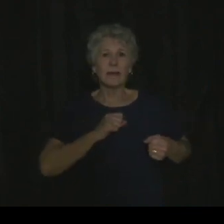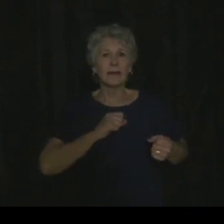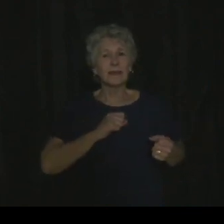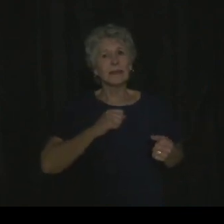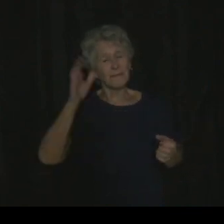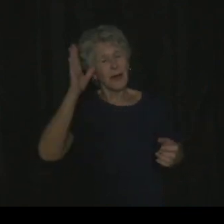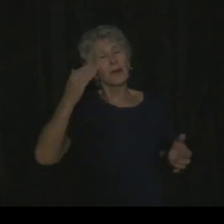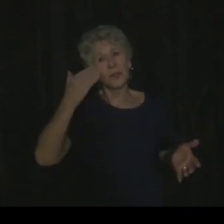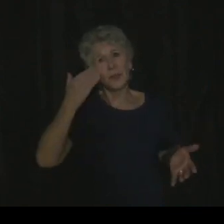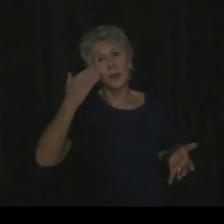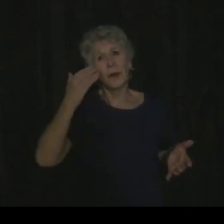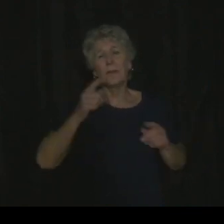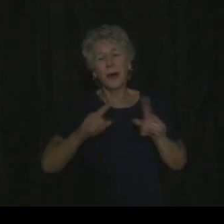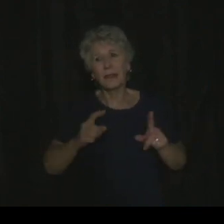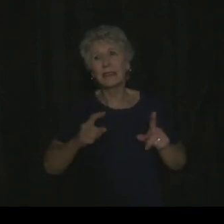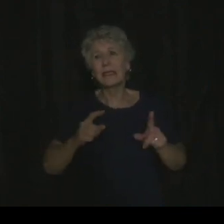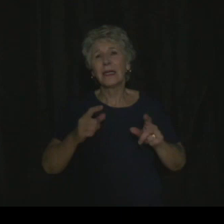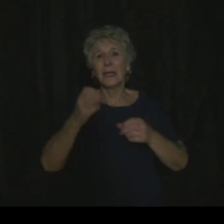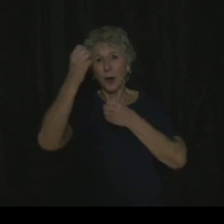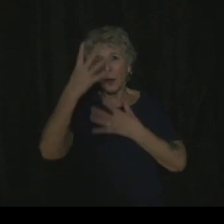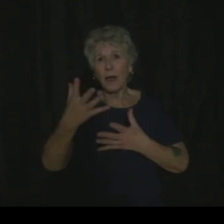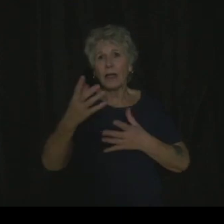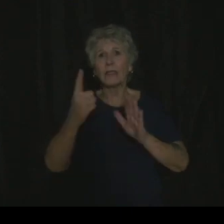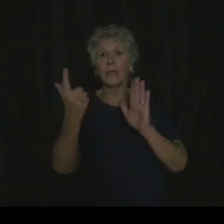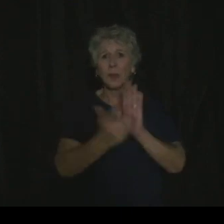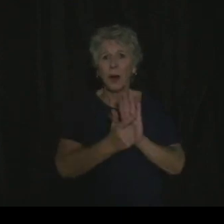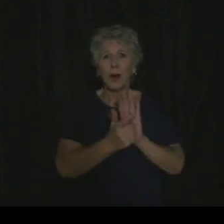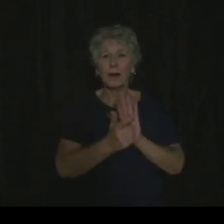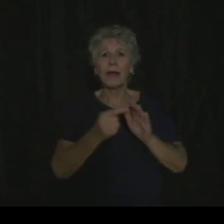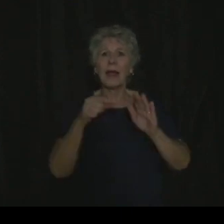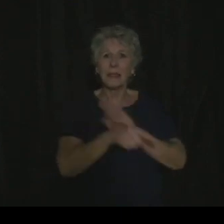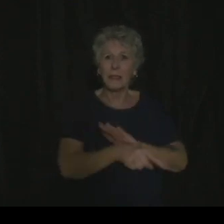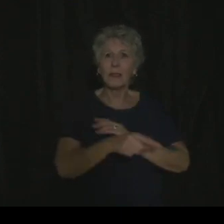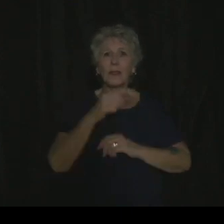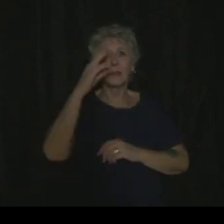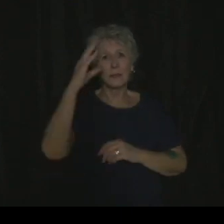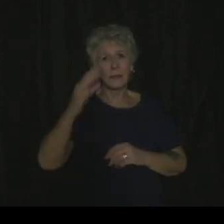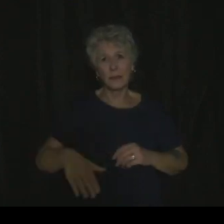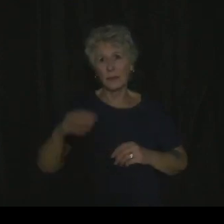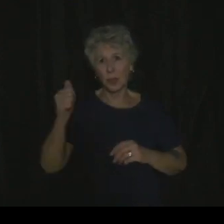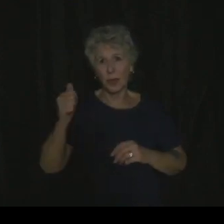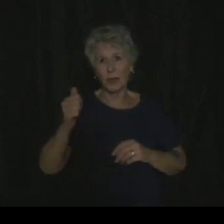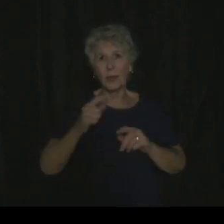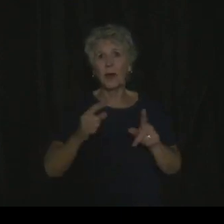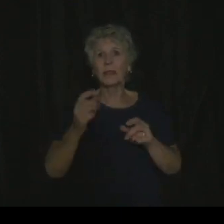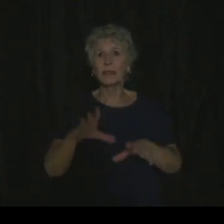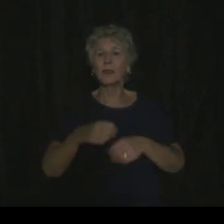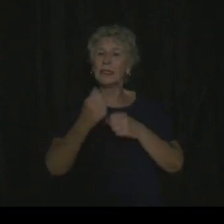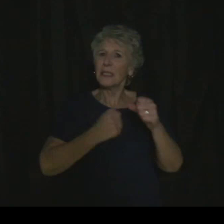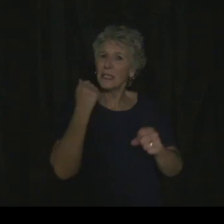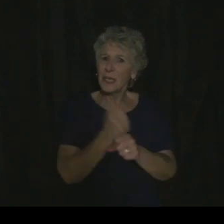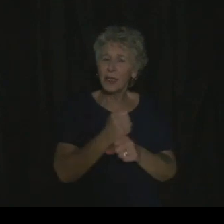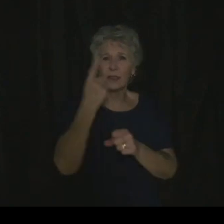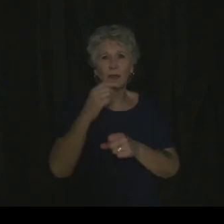son, the father complied with the law and necessarily dispatched the dog. But it took years